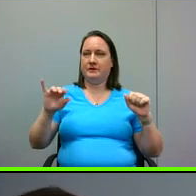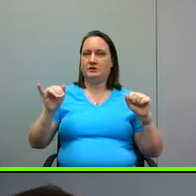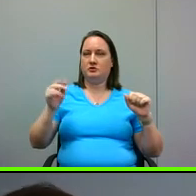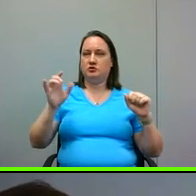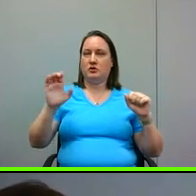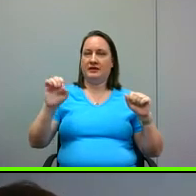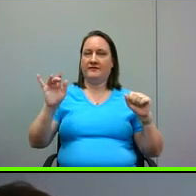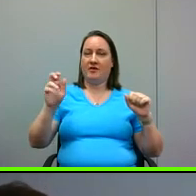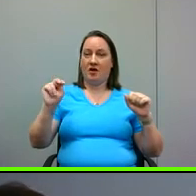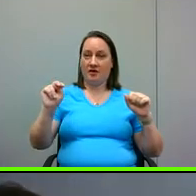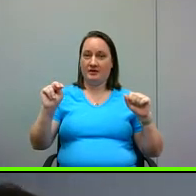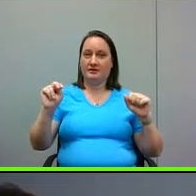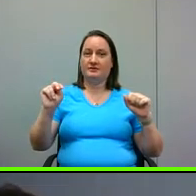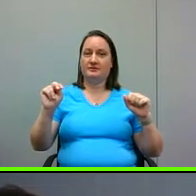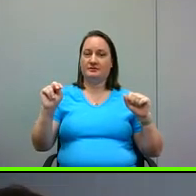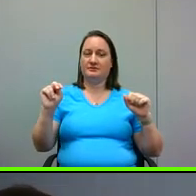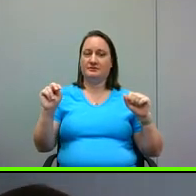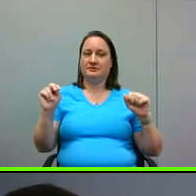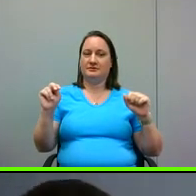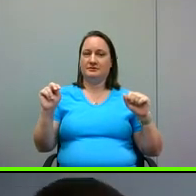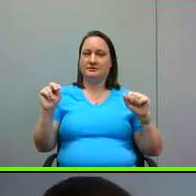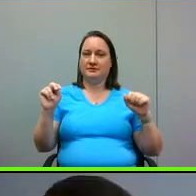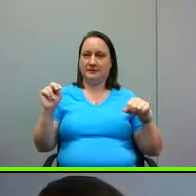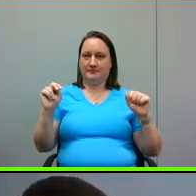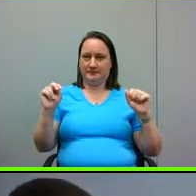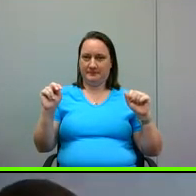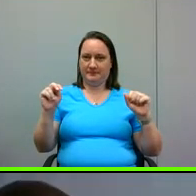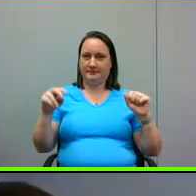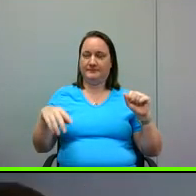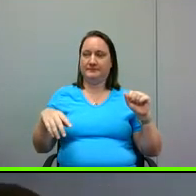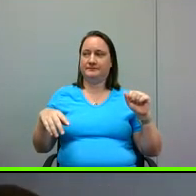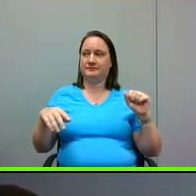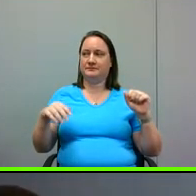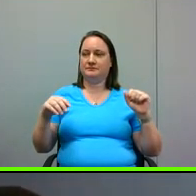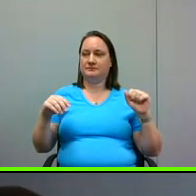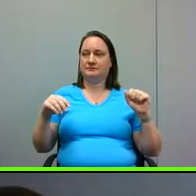Jolie Fawn Liddell. Yes.